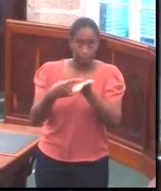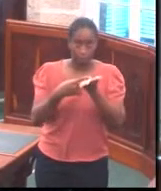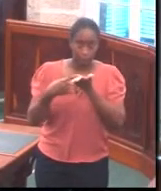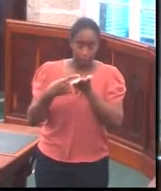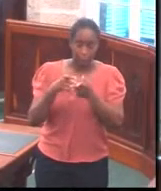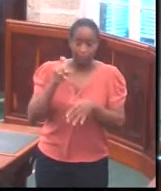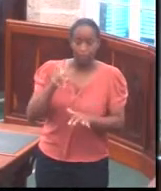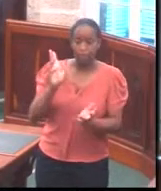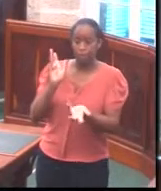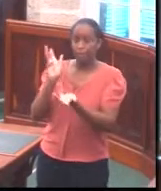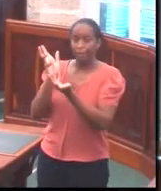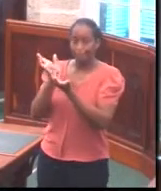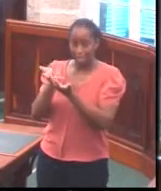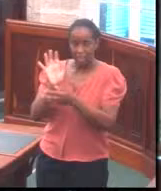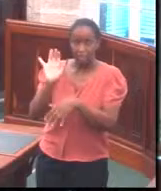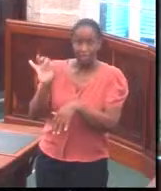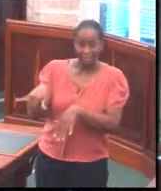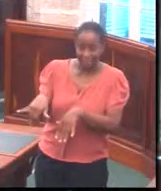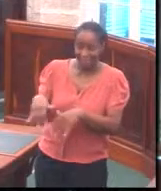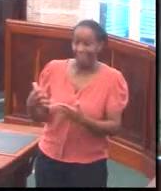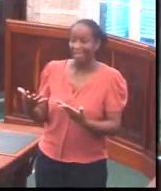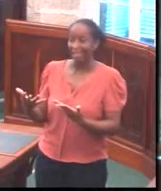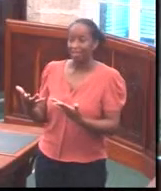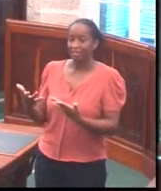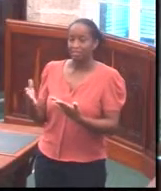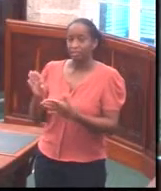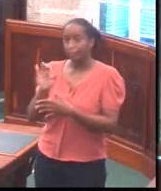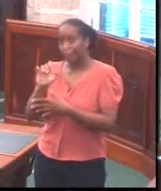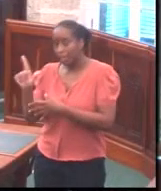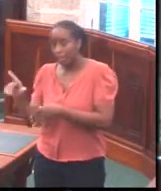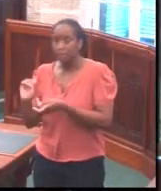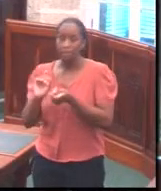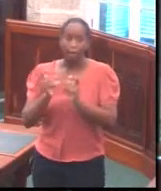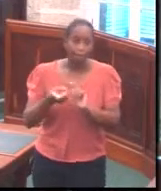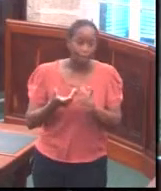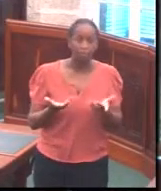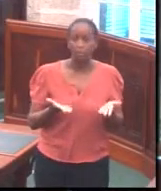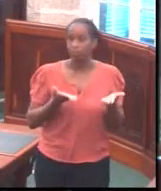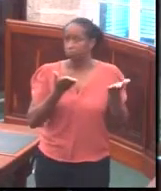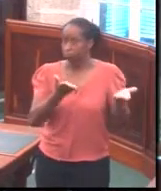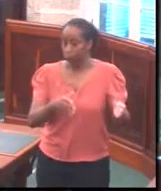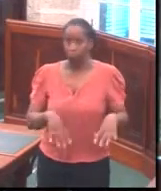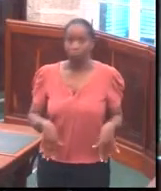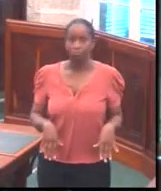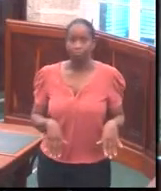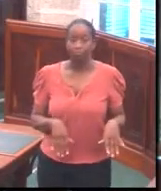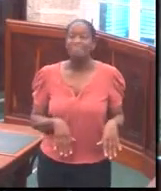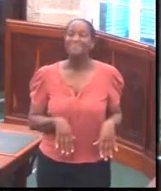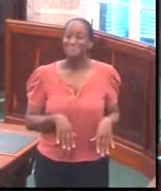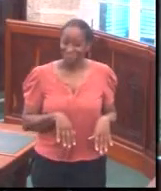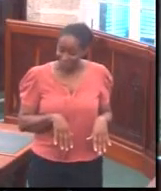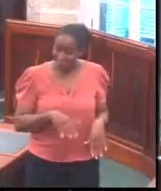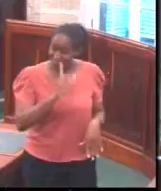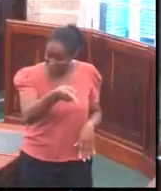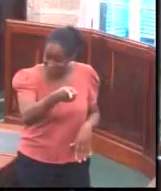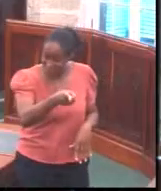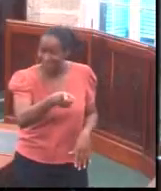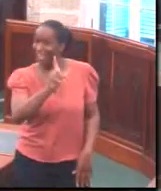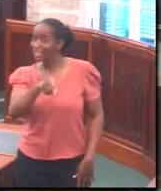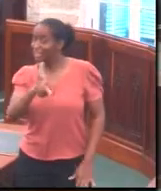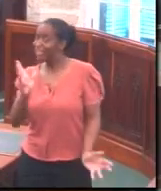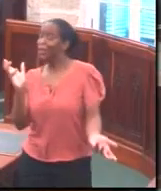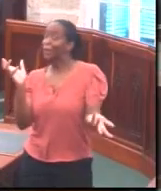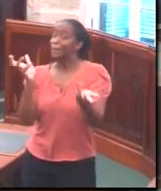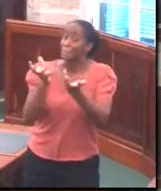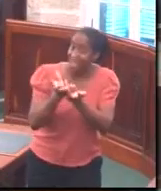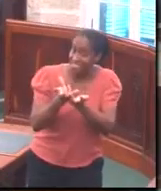amendment. End of story. Yes, relevant. Right, that's what the B is. That's where it's The word relevant is yes, used. so only, exactly, so that's what I'm